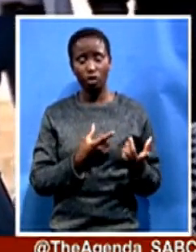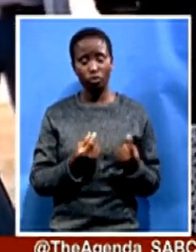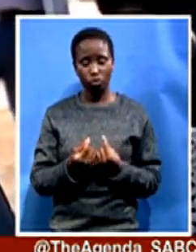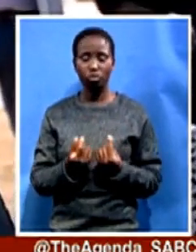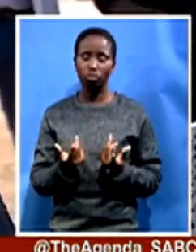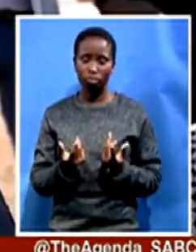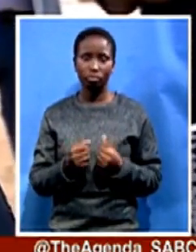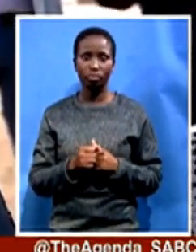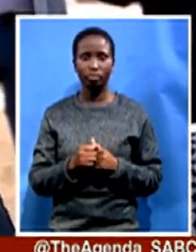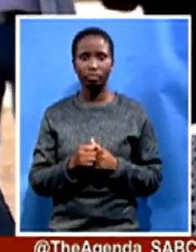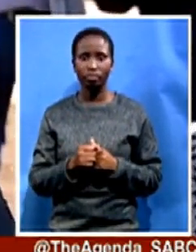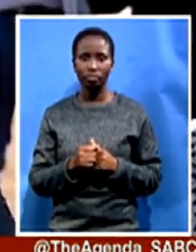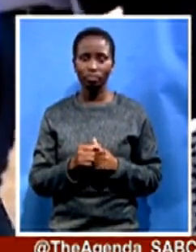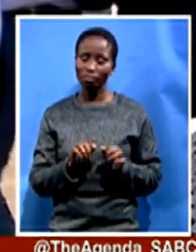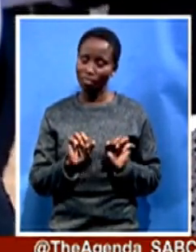these kind of